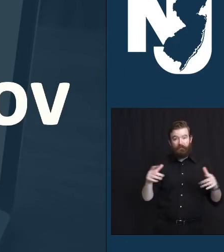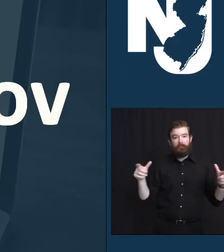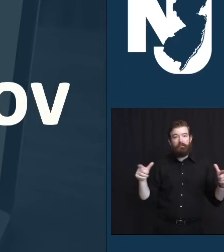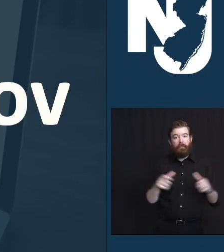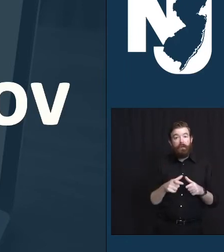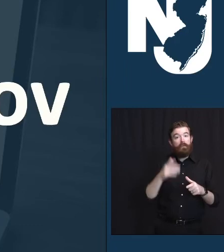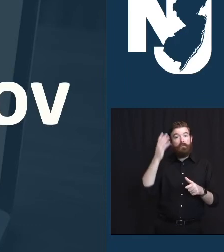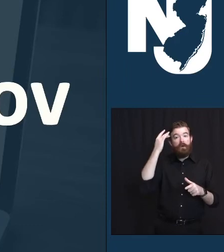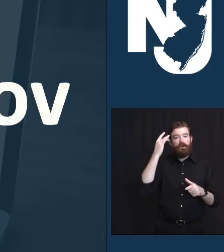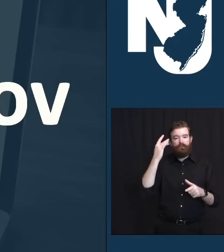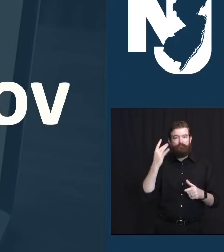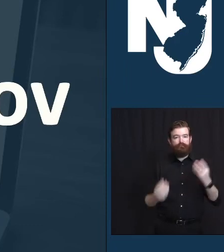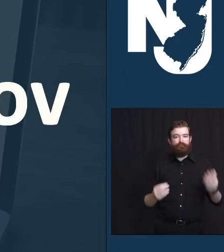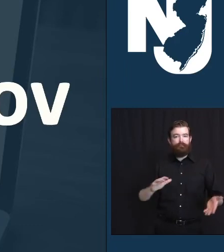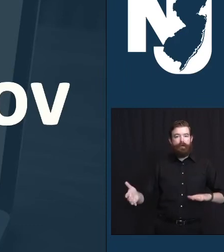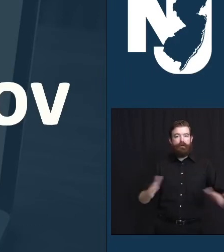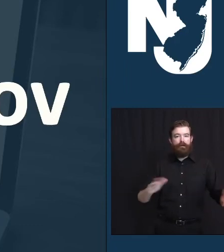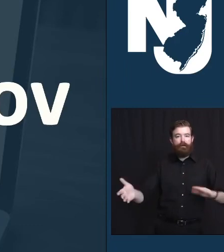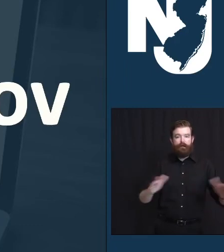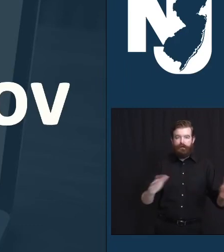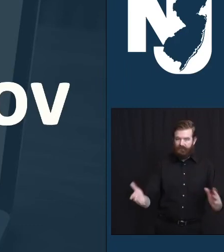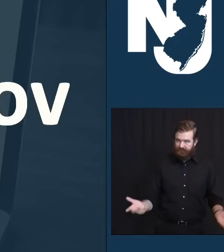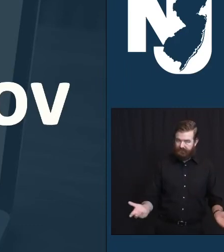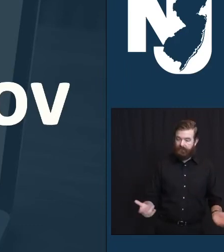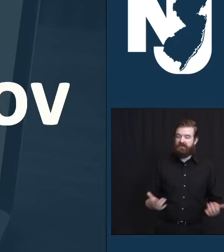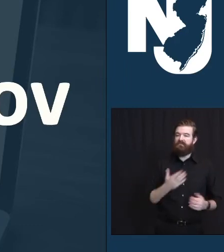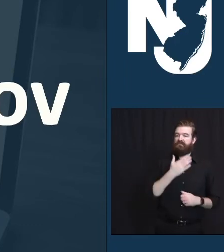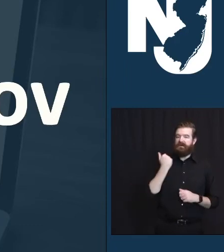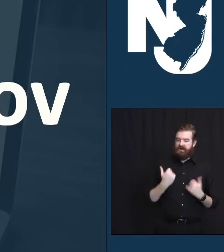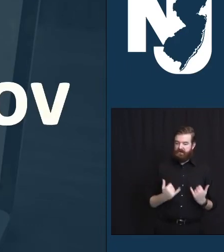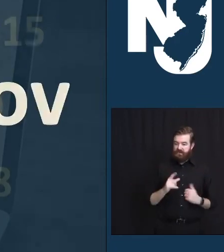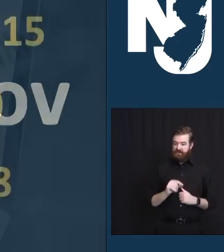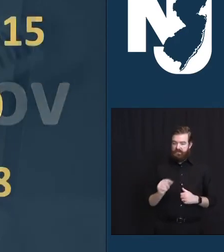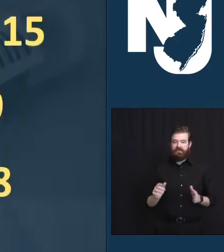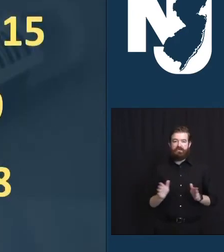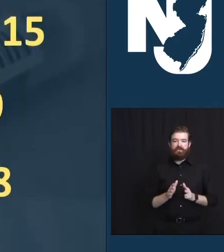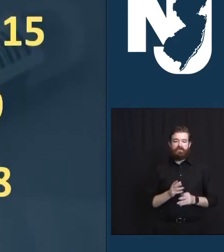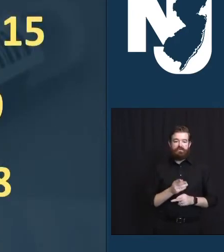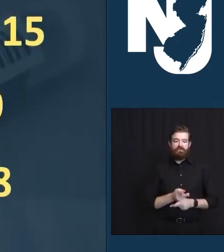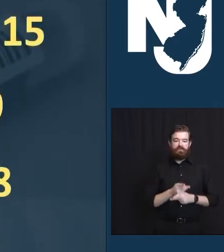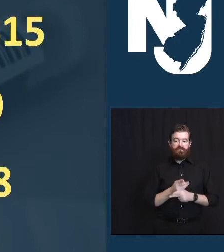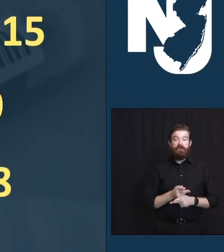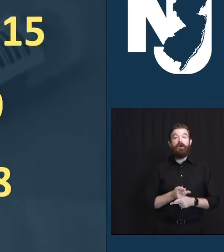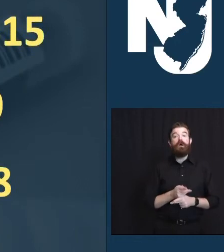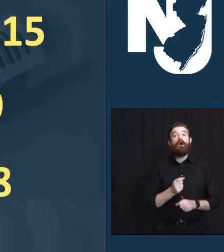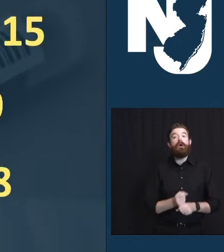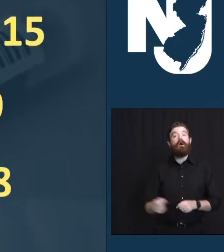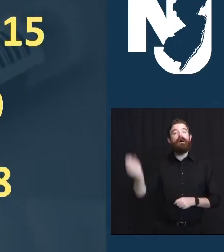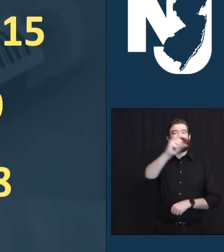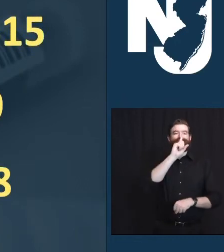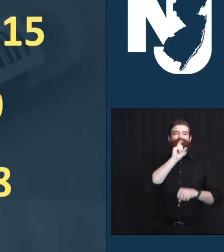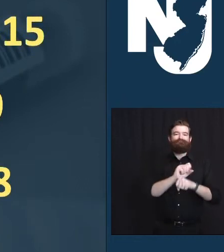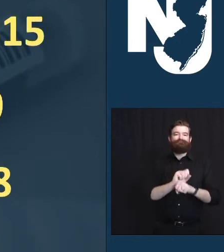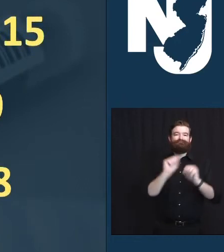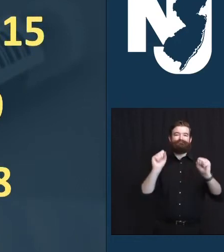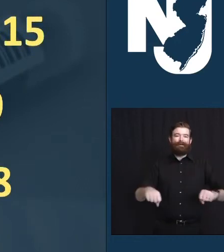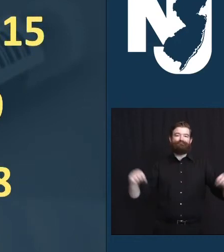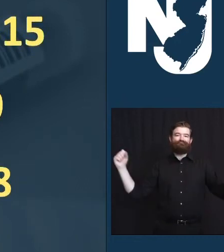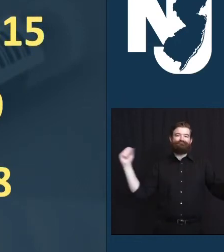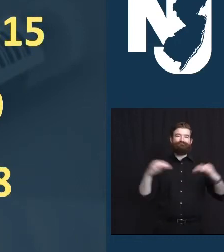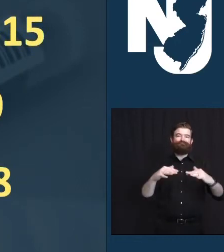for a strong and healthy 2021. We've already lost too many members of our New Jersey family. Today we